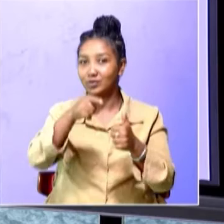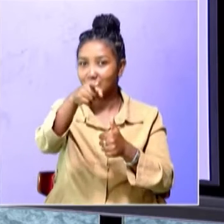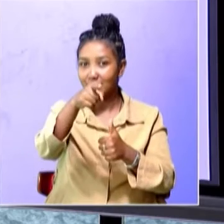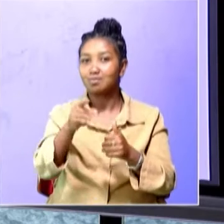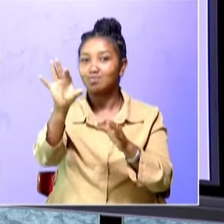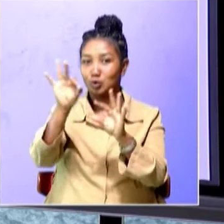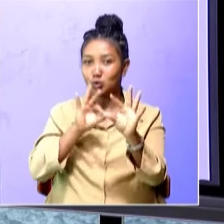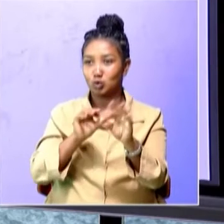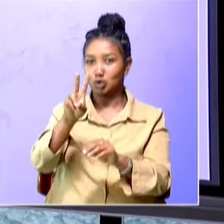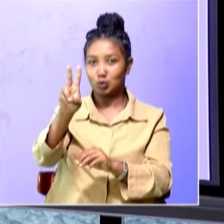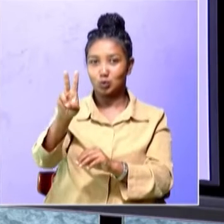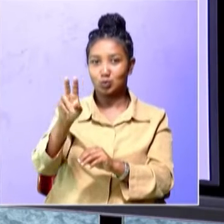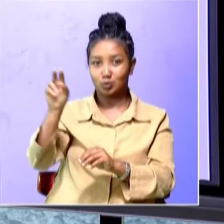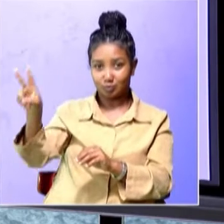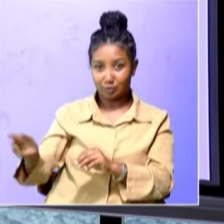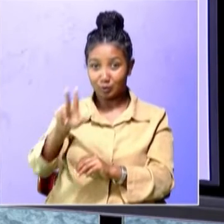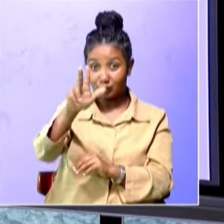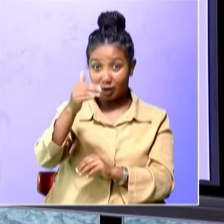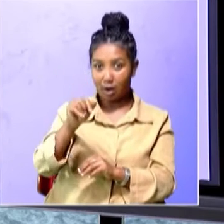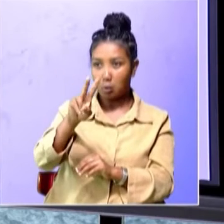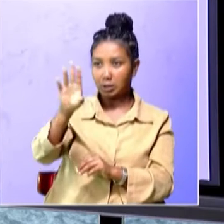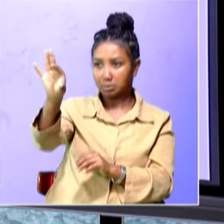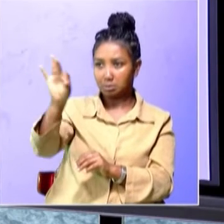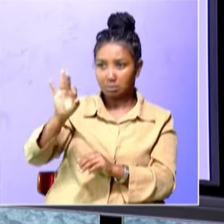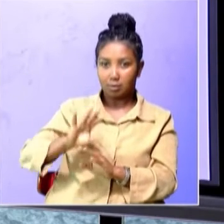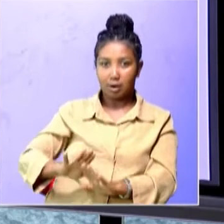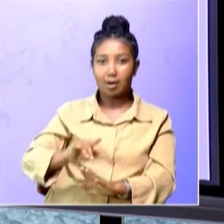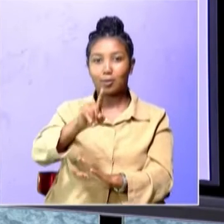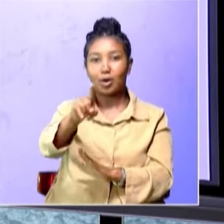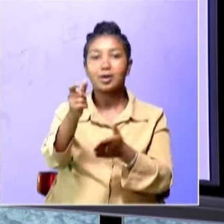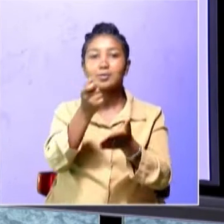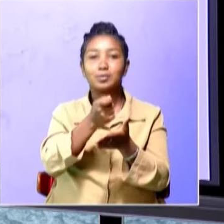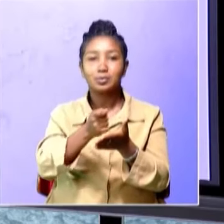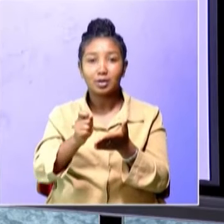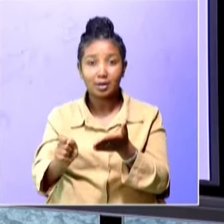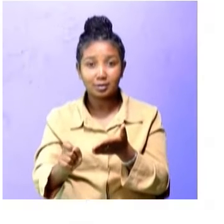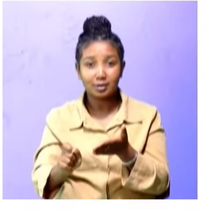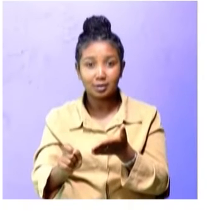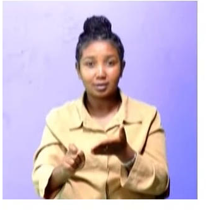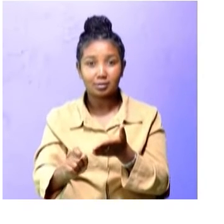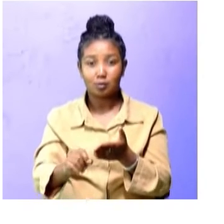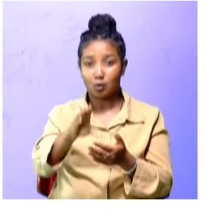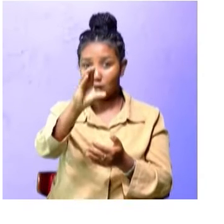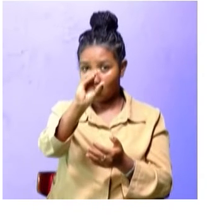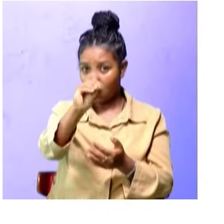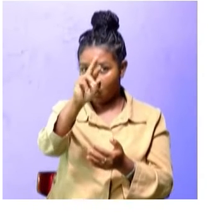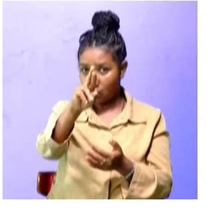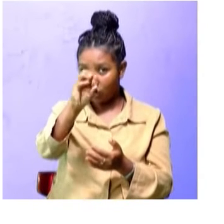You can choose two from these three titles or topics and you can use what? Don't forget to use this one.